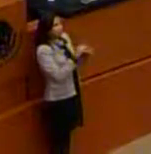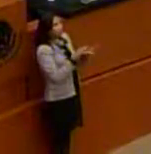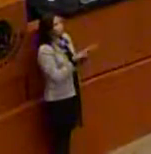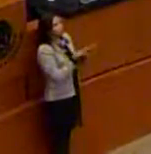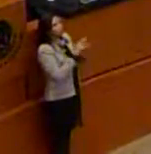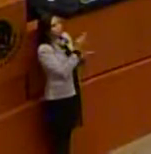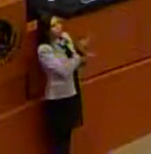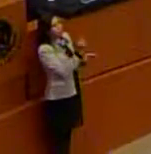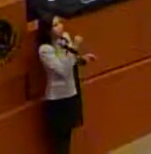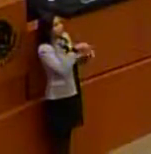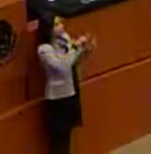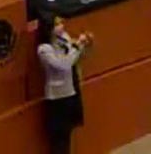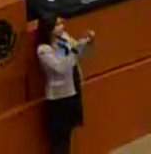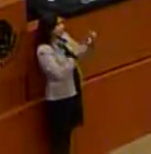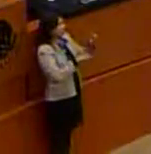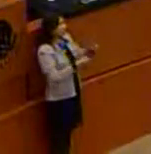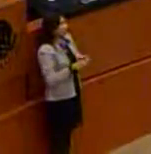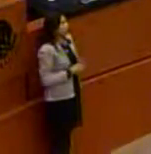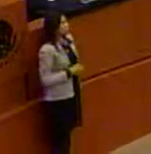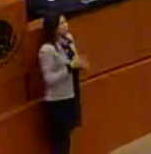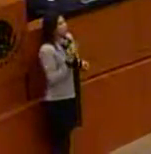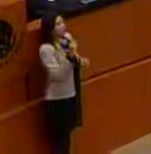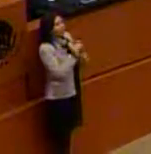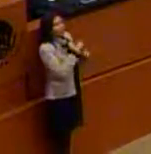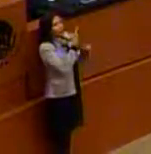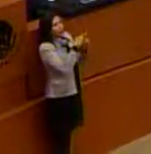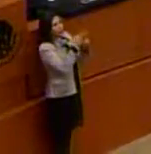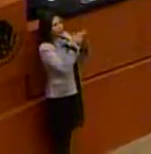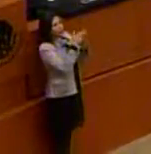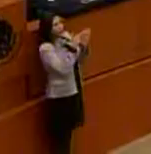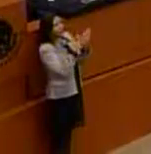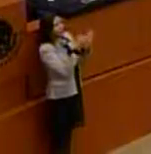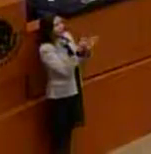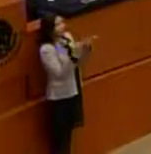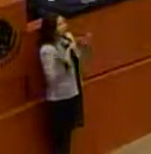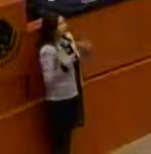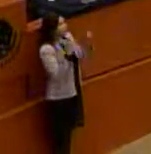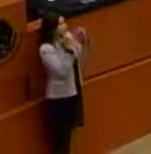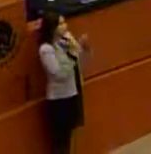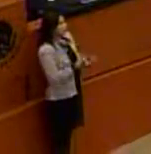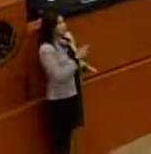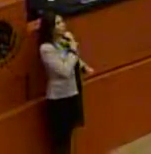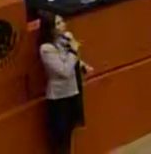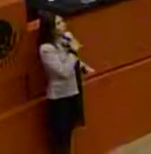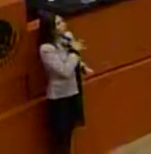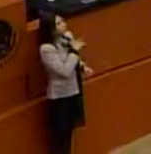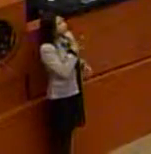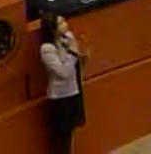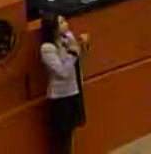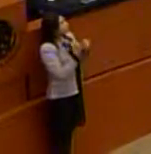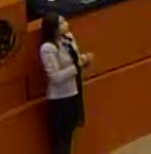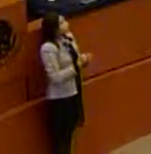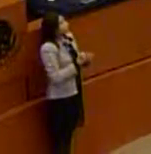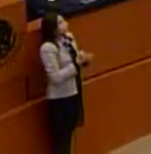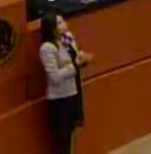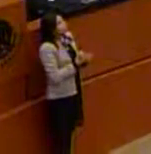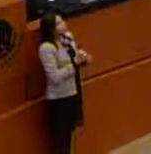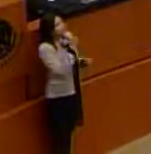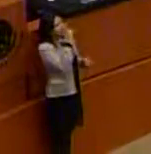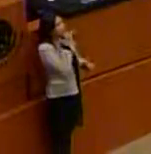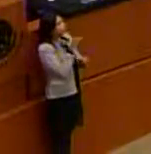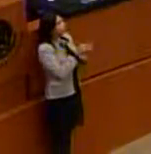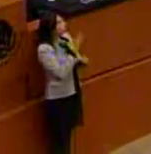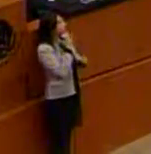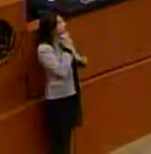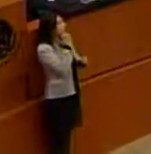own, imposes many rules on the individual, and we are convinced, those who are in favor of the basic income, that many of